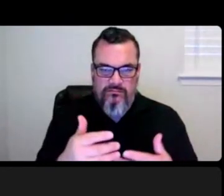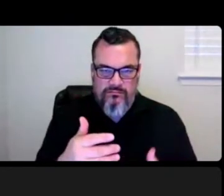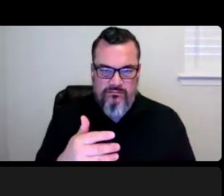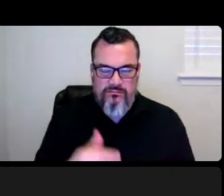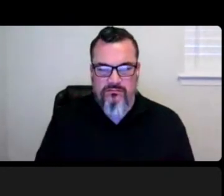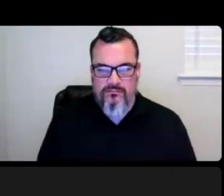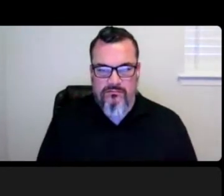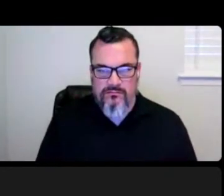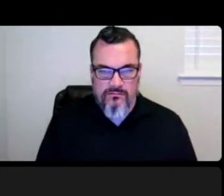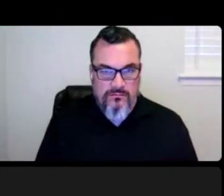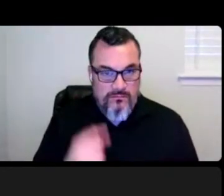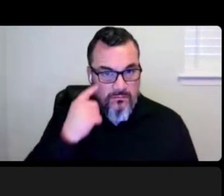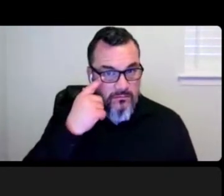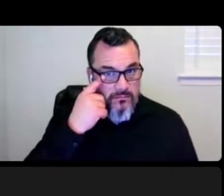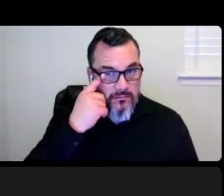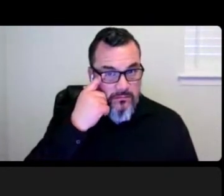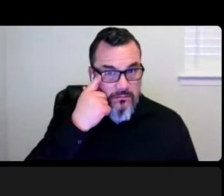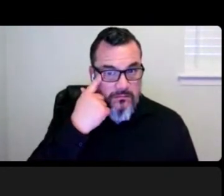already covered.